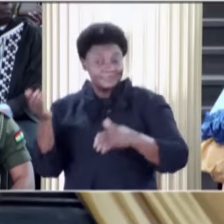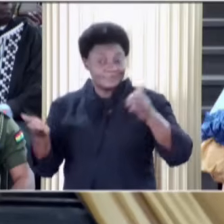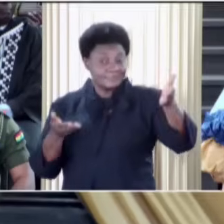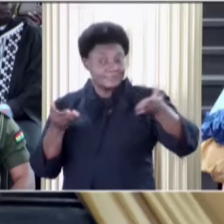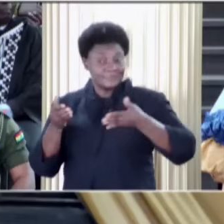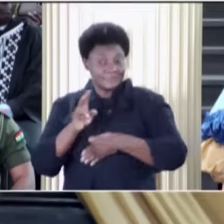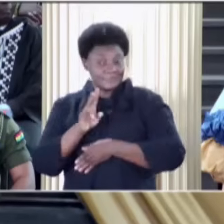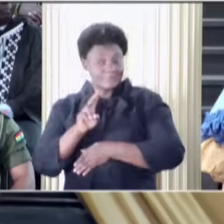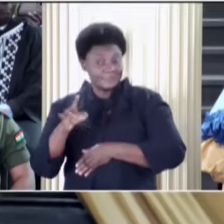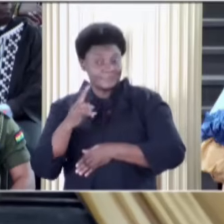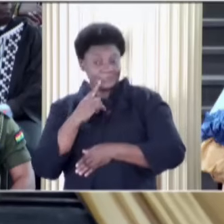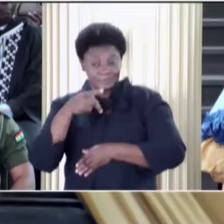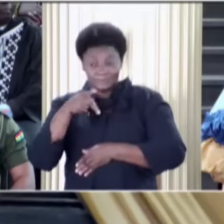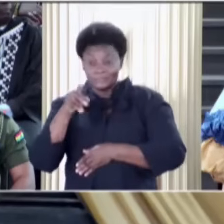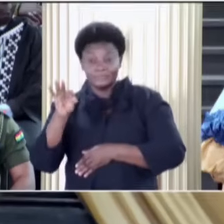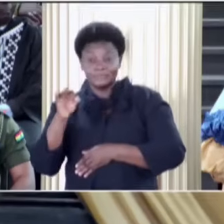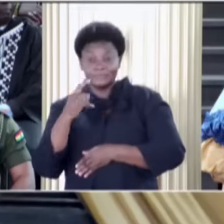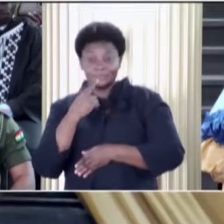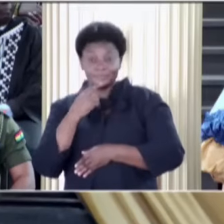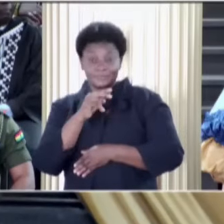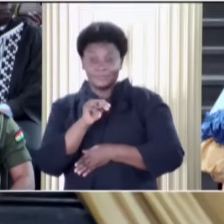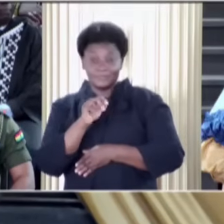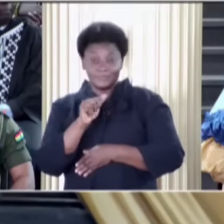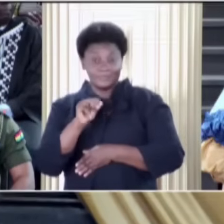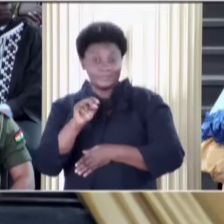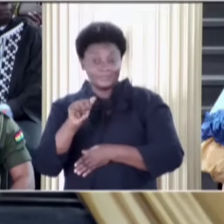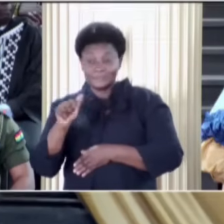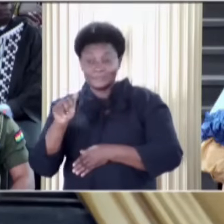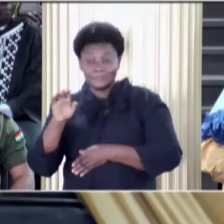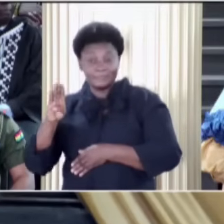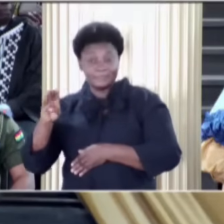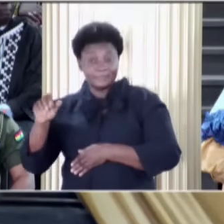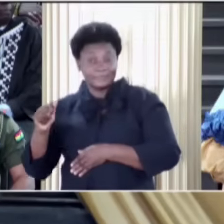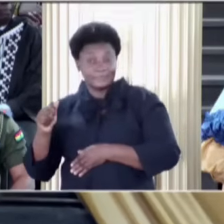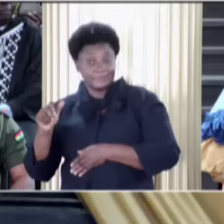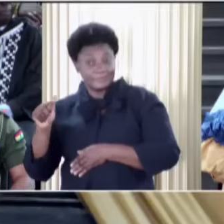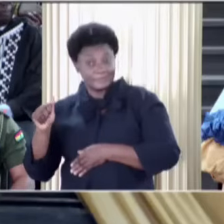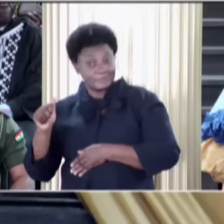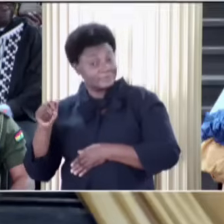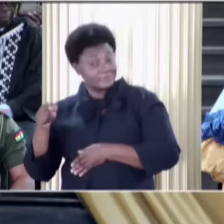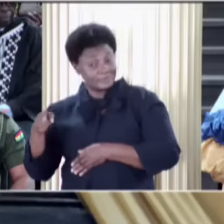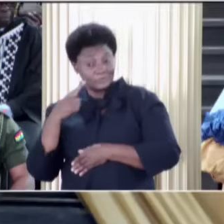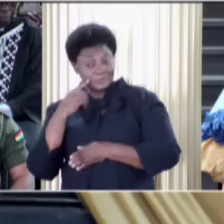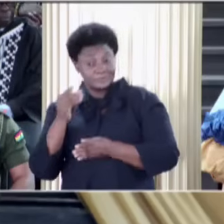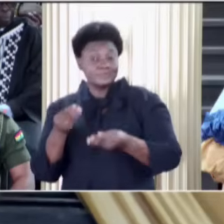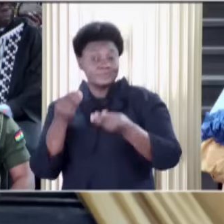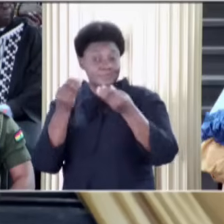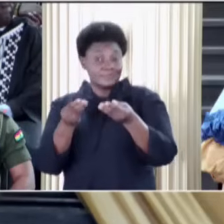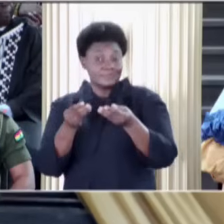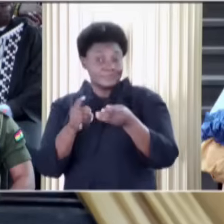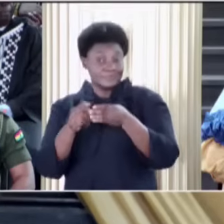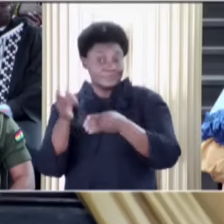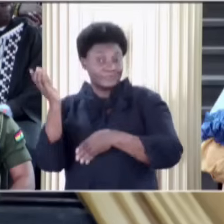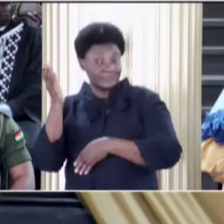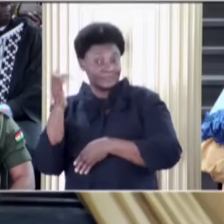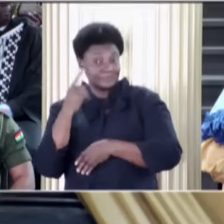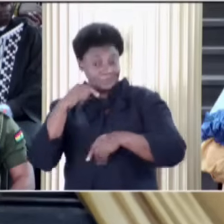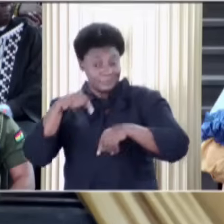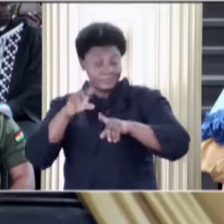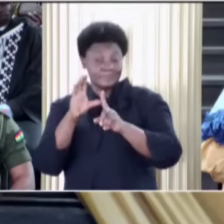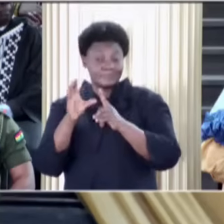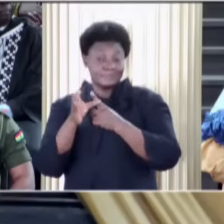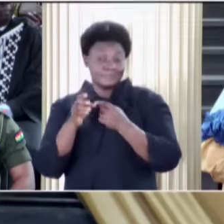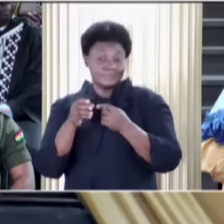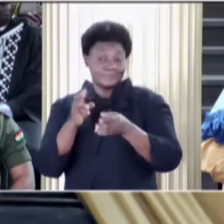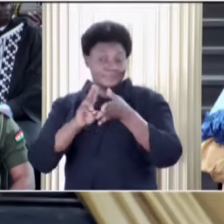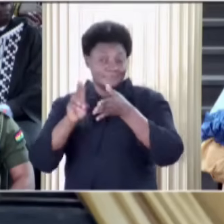Chancellor, Professor Nanaba Appiah Amfo, to present her report on the status of the university. Thank